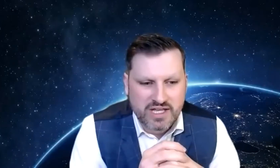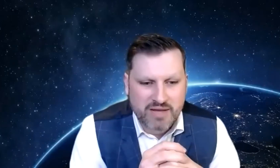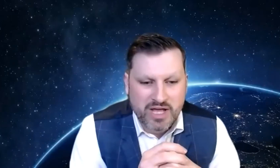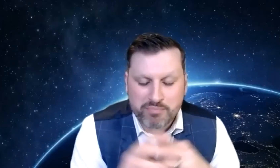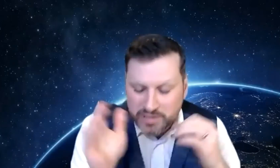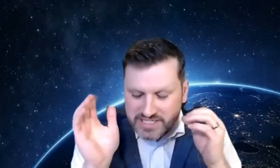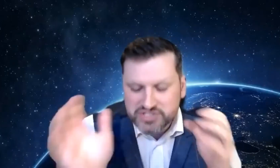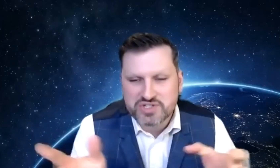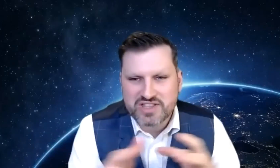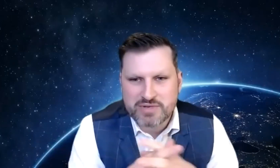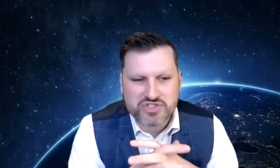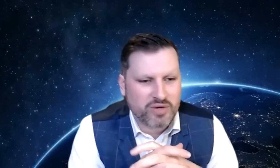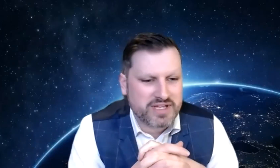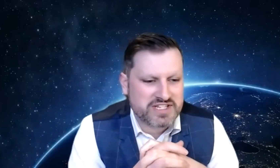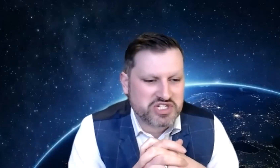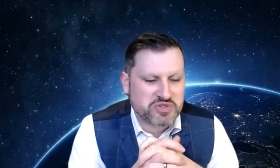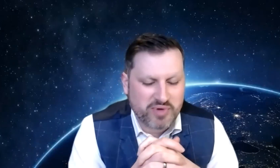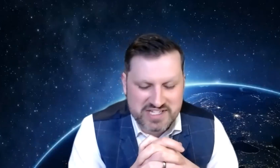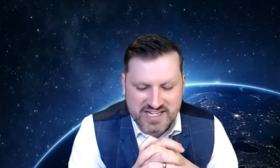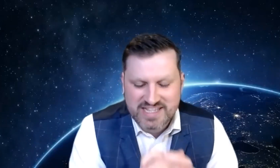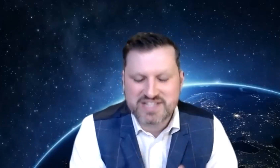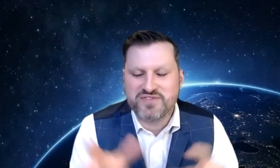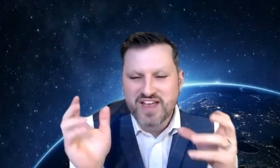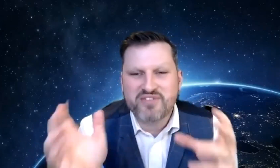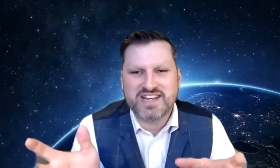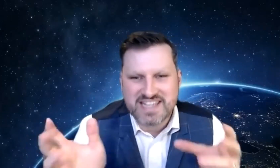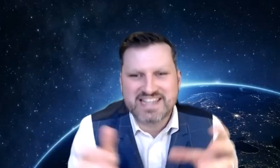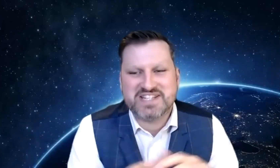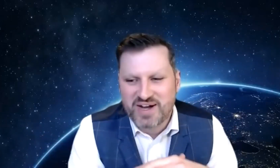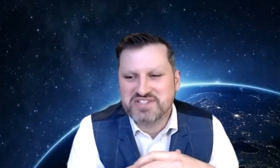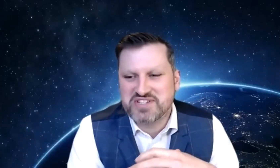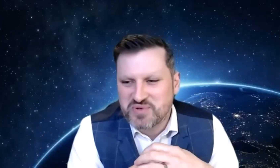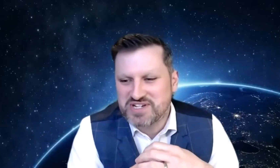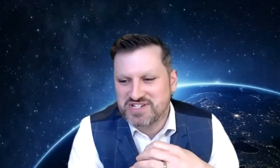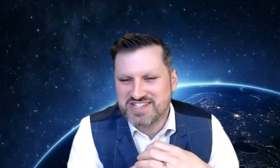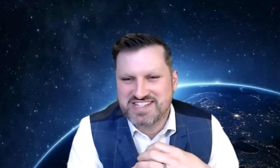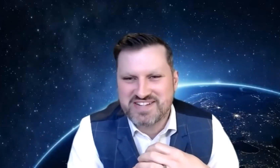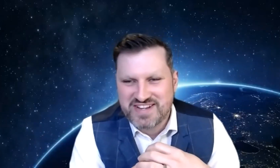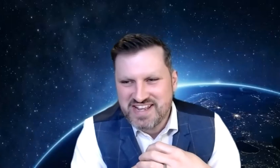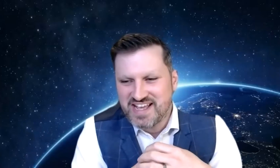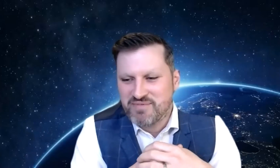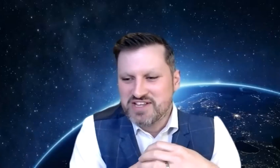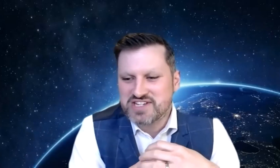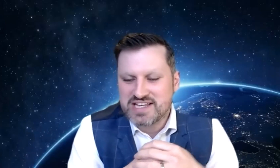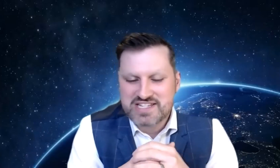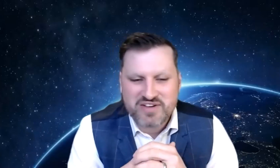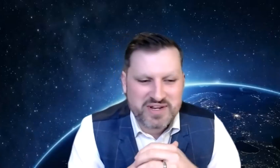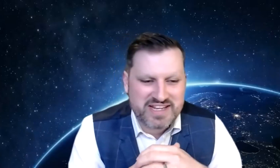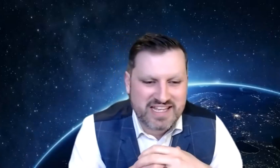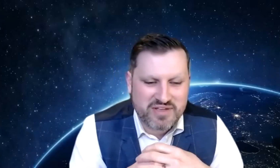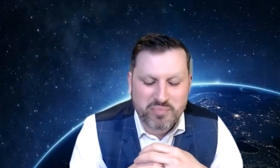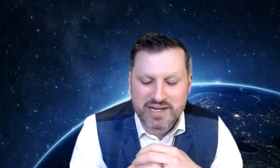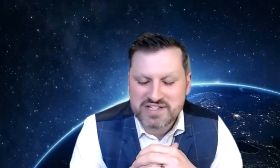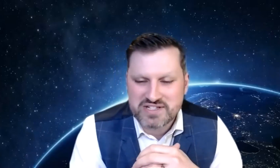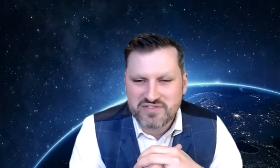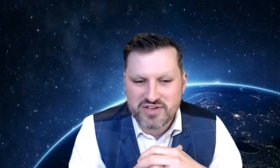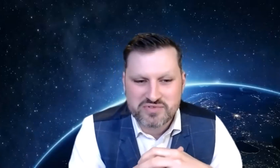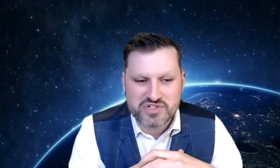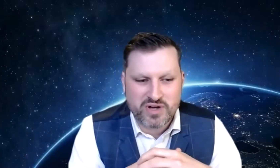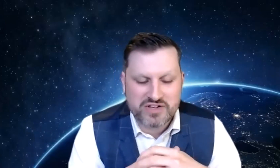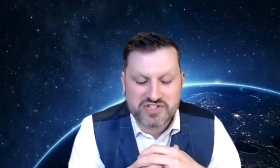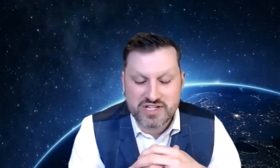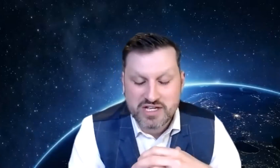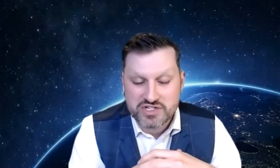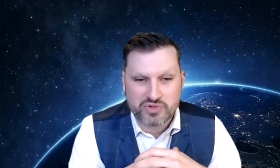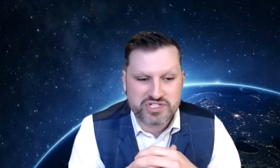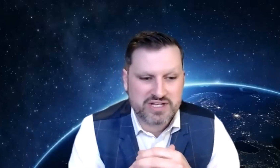evening. And please do send them in. Tommy has expressed he's very keen to answer some questions this evening. So let's see if we can give him plenty of those